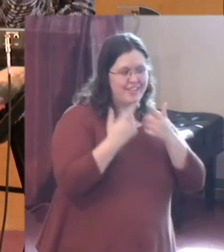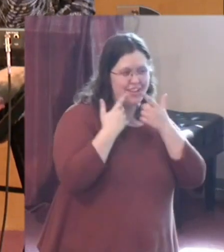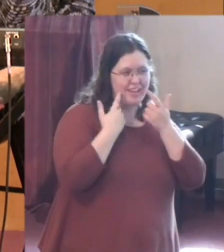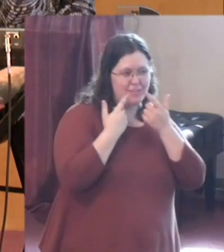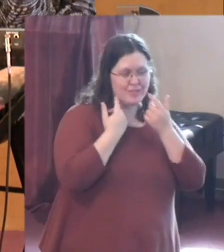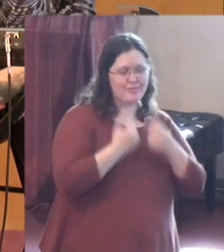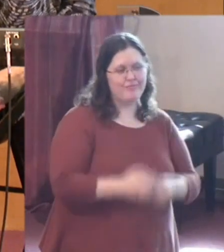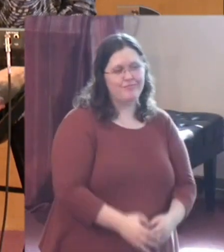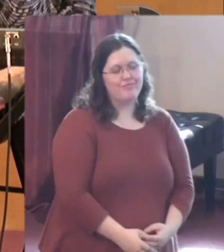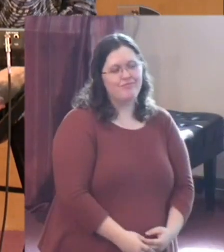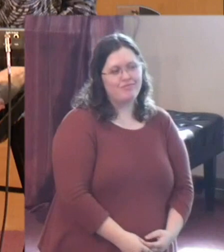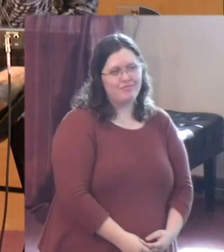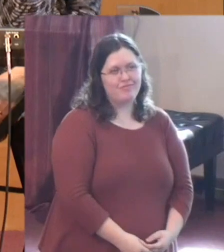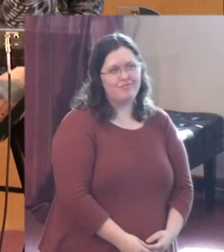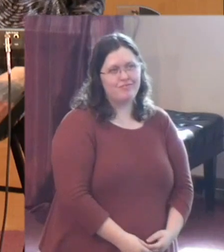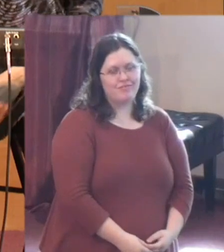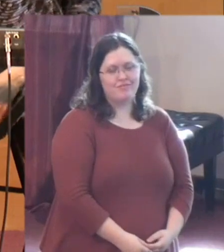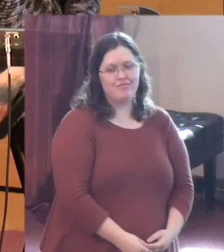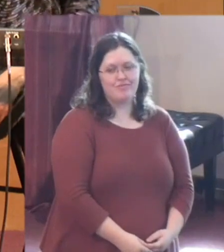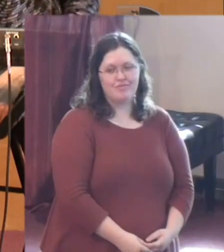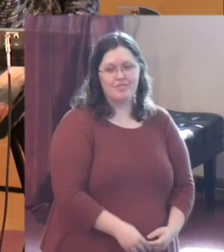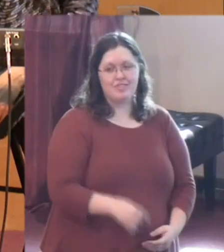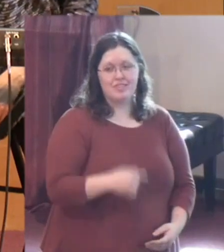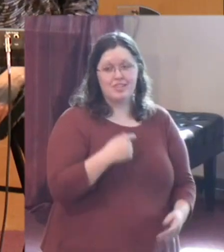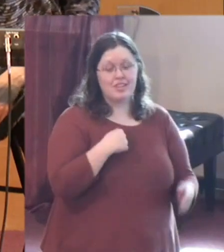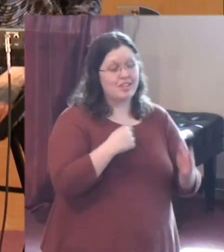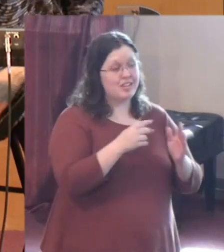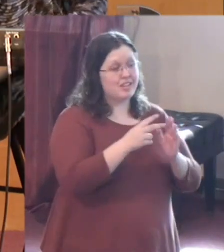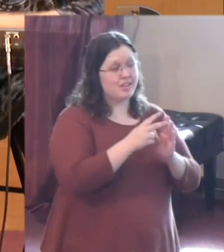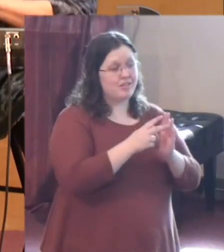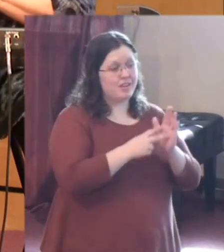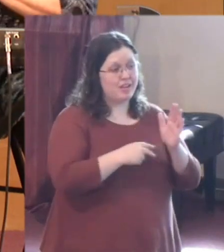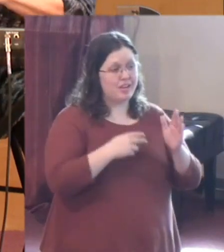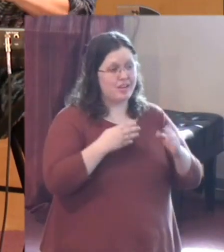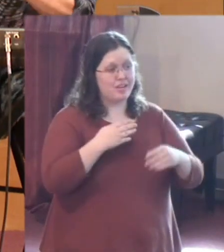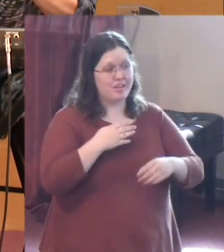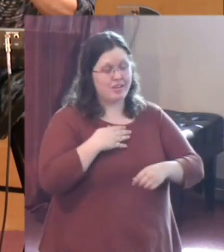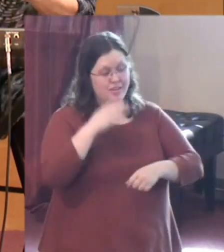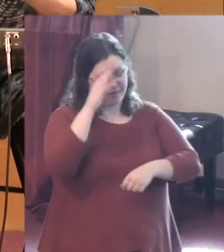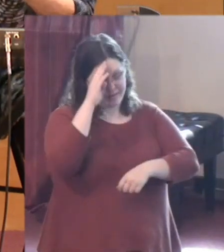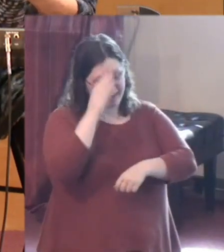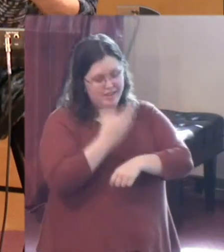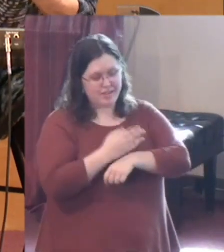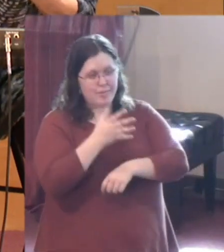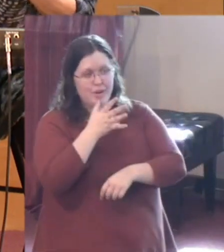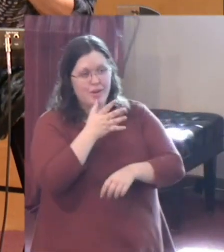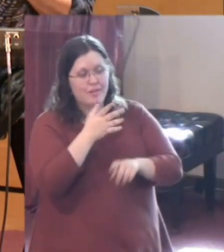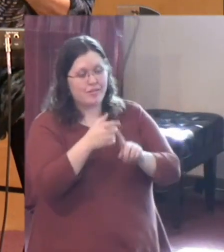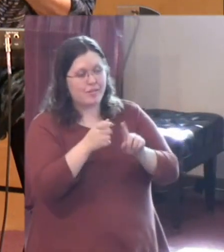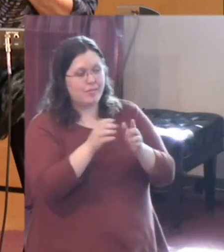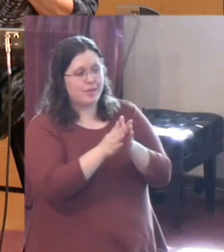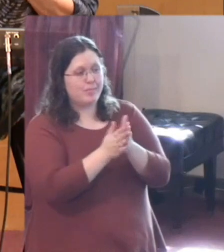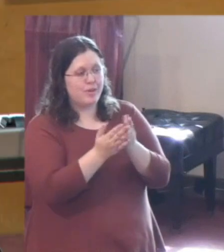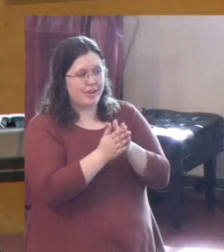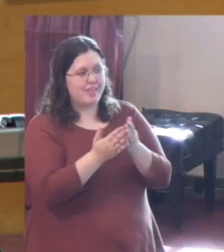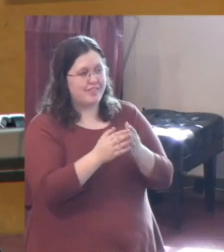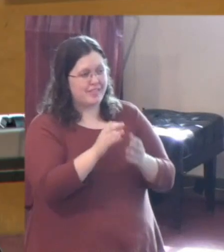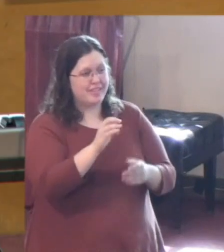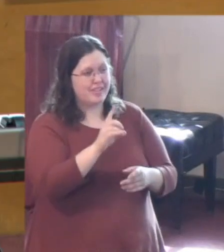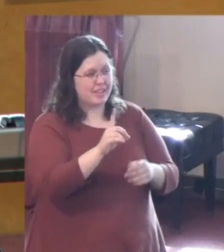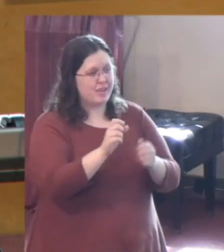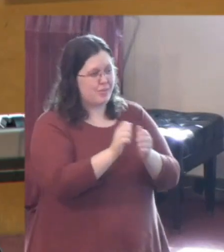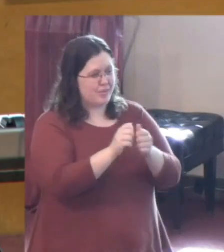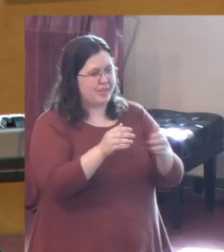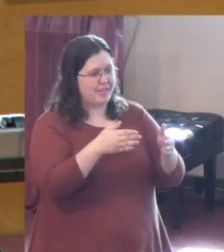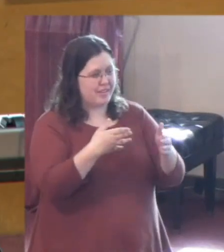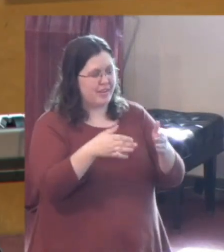Now, the little love note that I read after my song about my mama comes from my book, and there's a CD back here with that song and a bunch